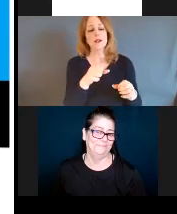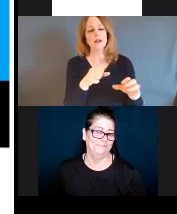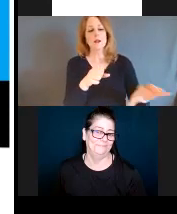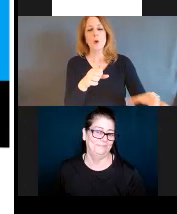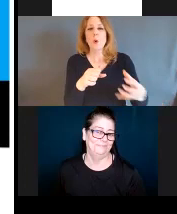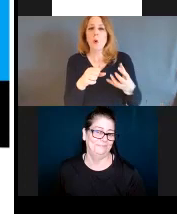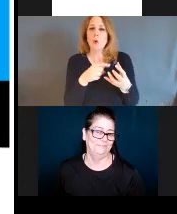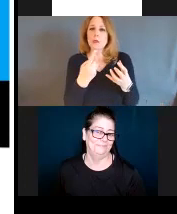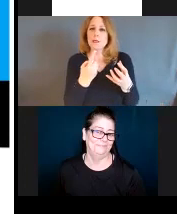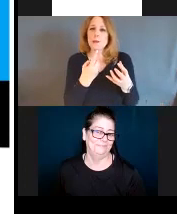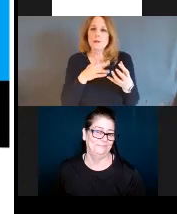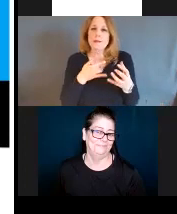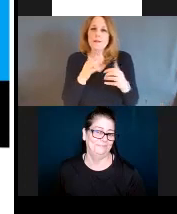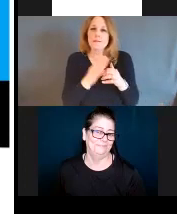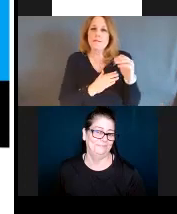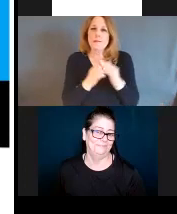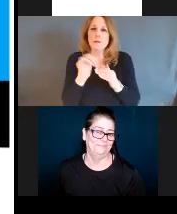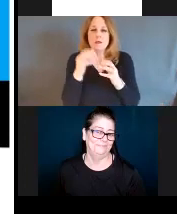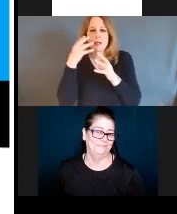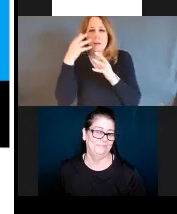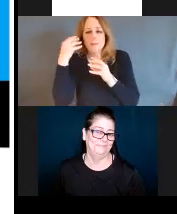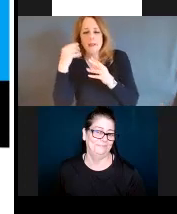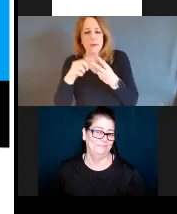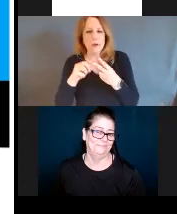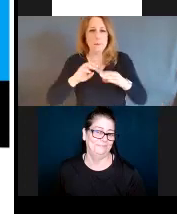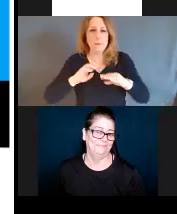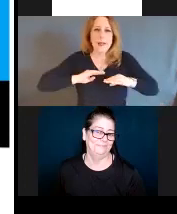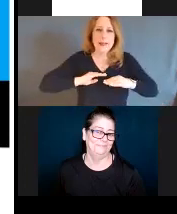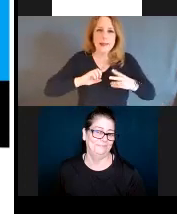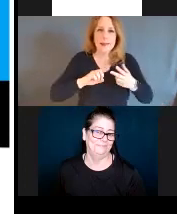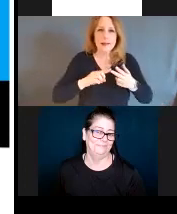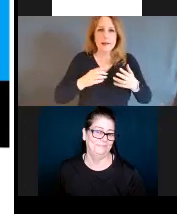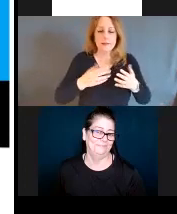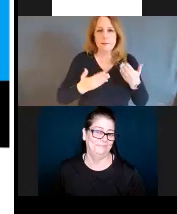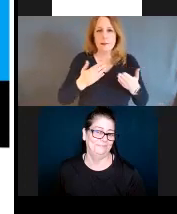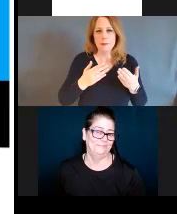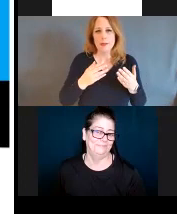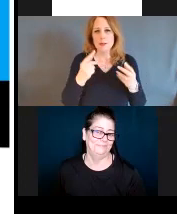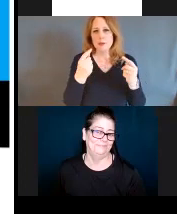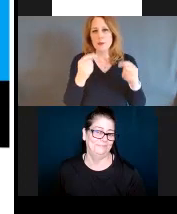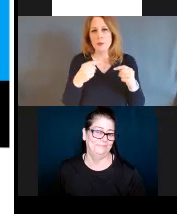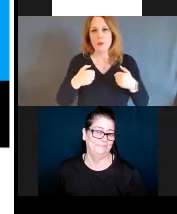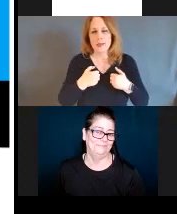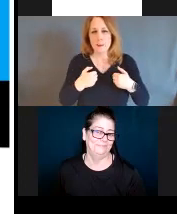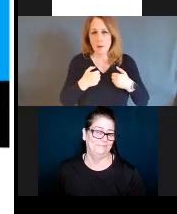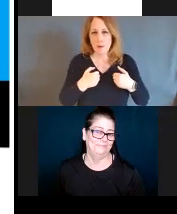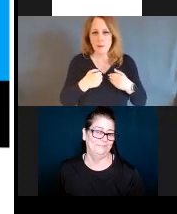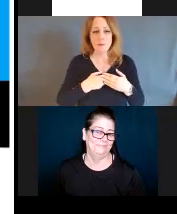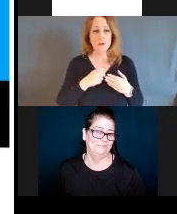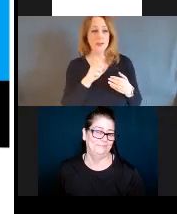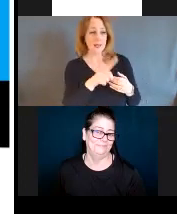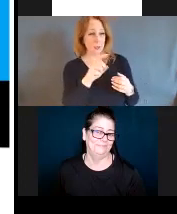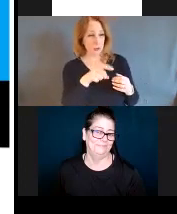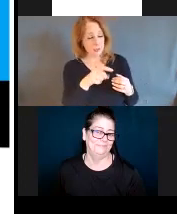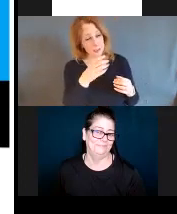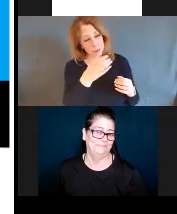comfort, like a pillow or a blanket, a stuffed animal. Ask if they need a drink. This takes them out of their